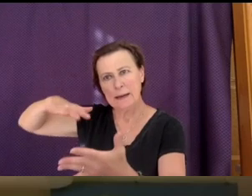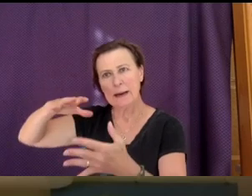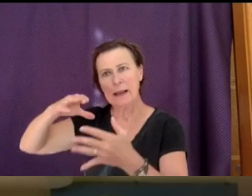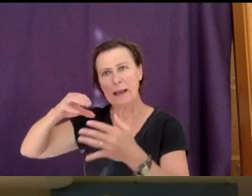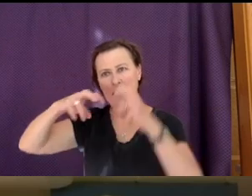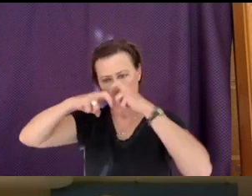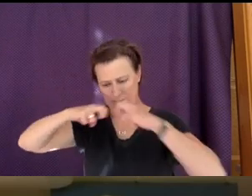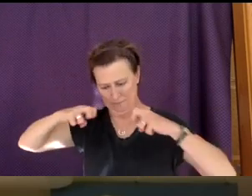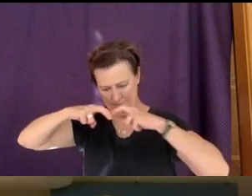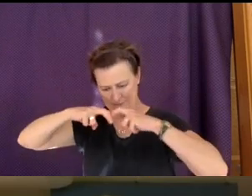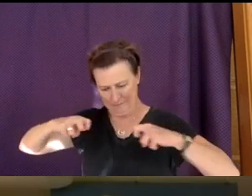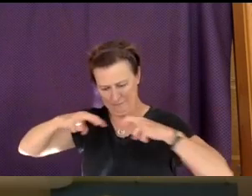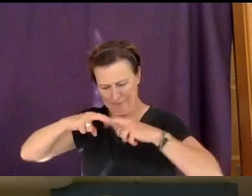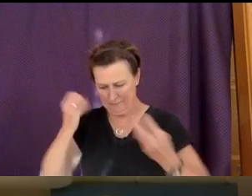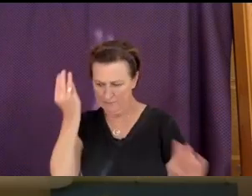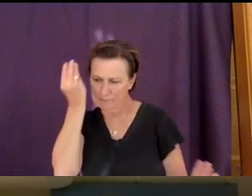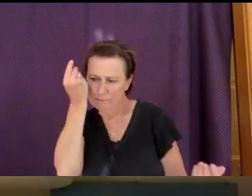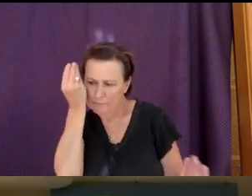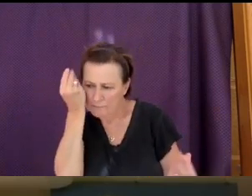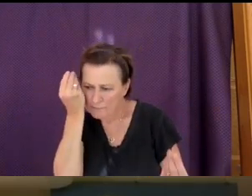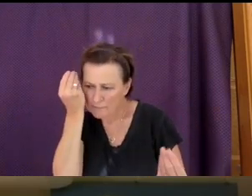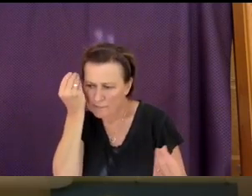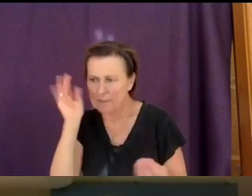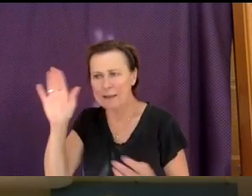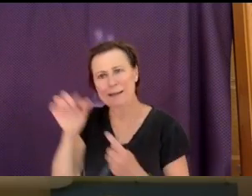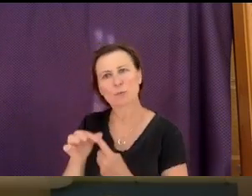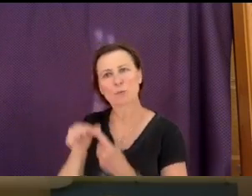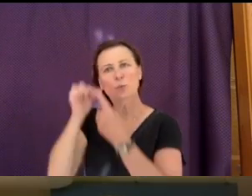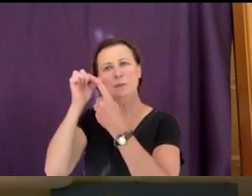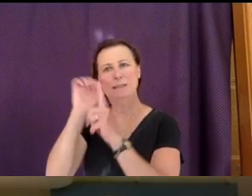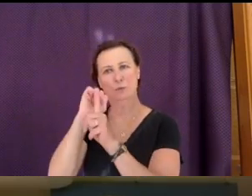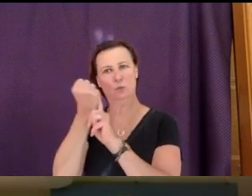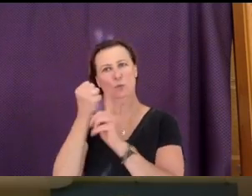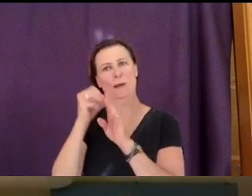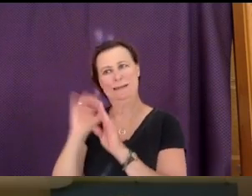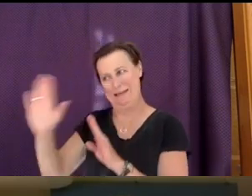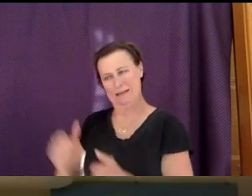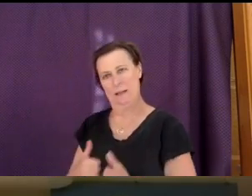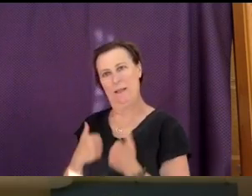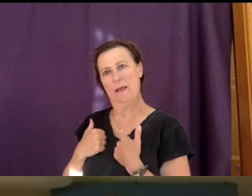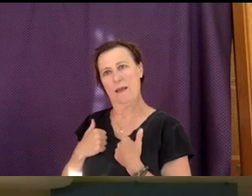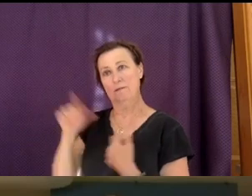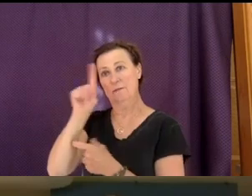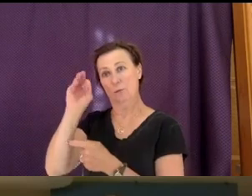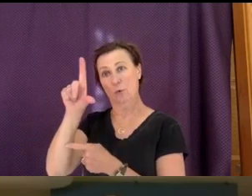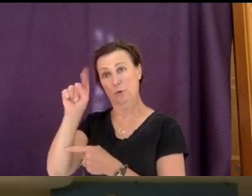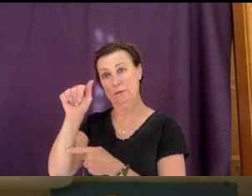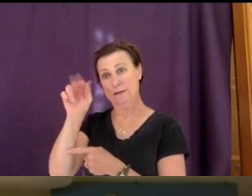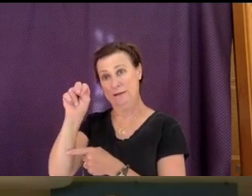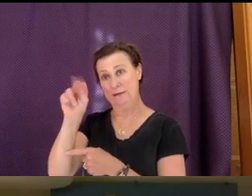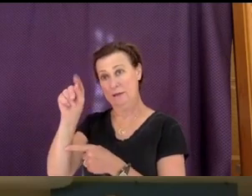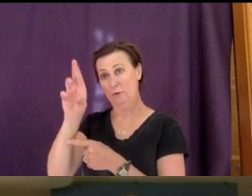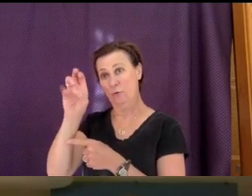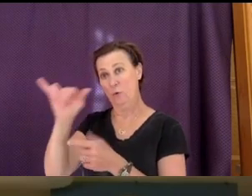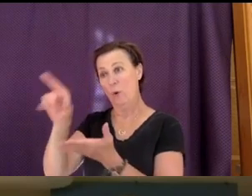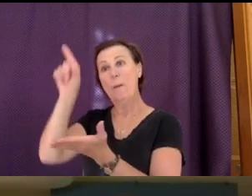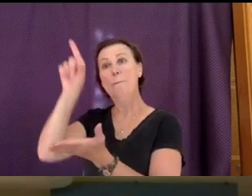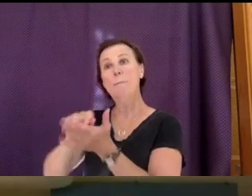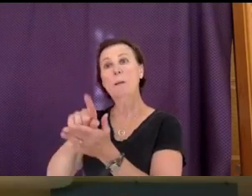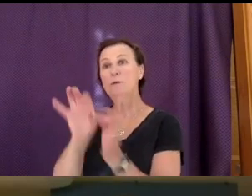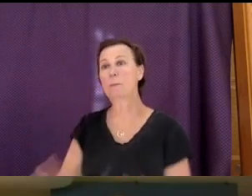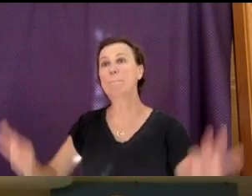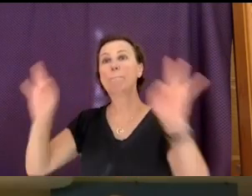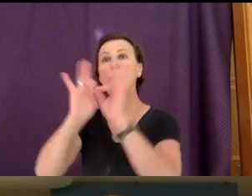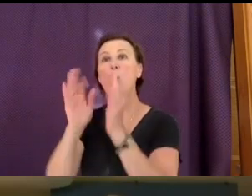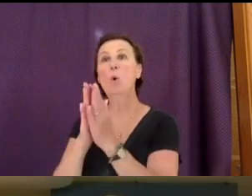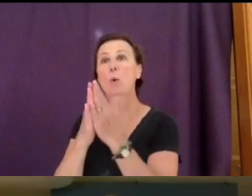introspection, making use of his unique situation in life, Zoltan Torey published an important book,